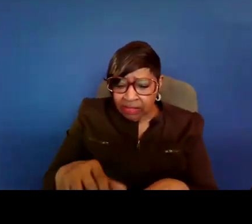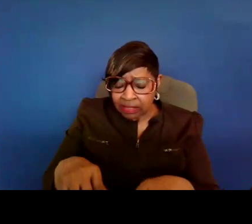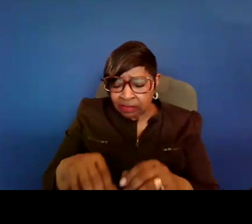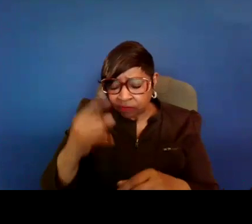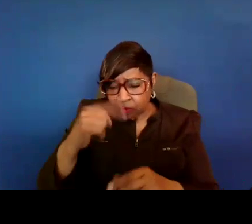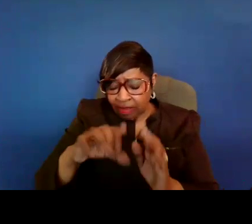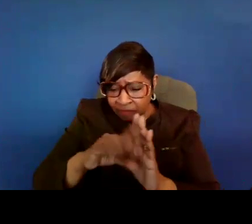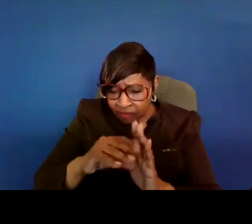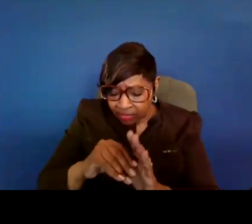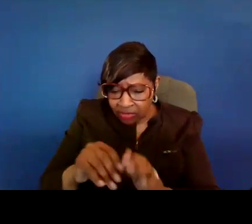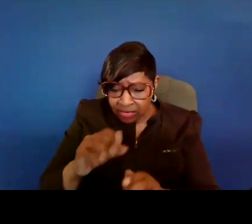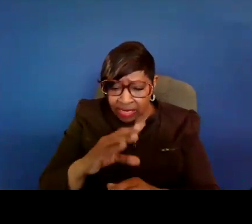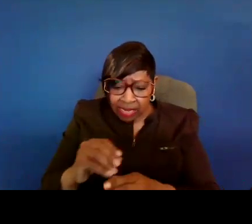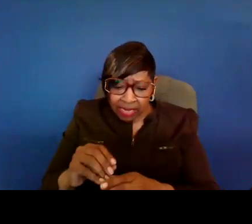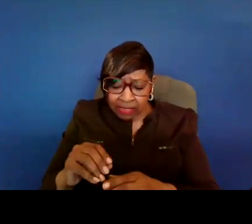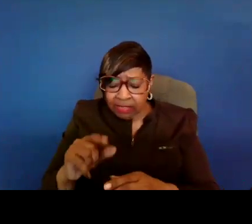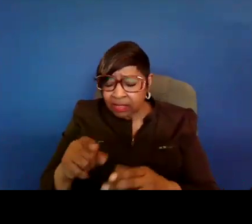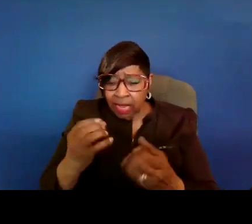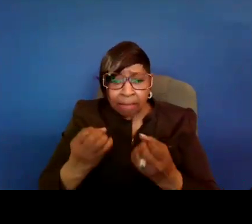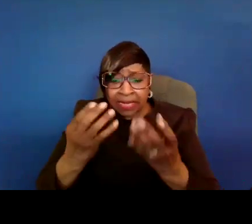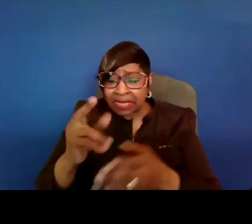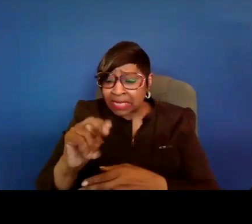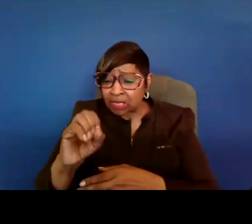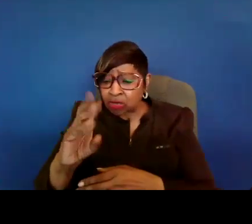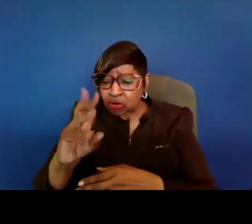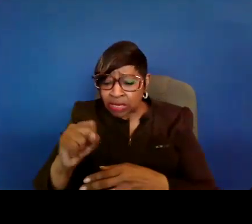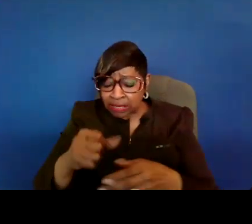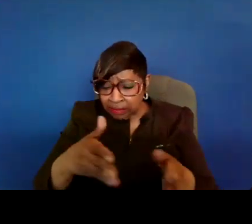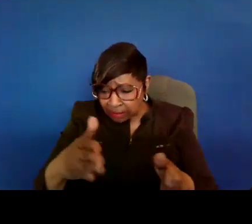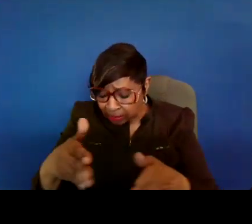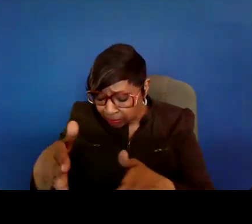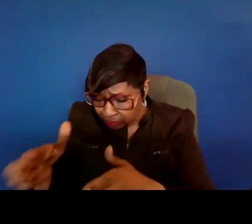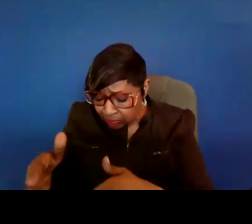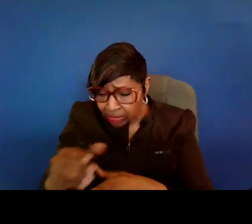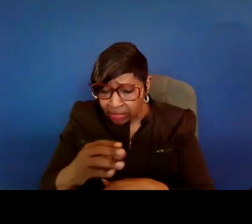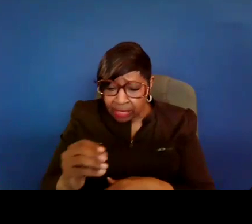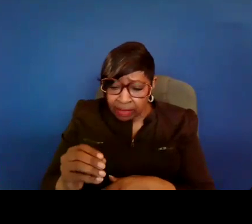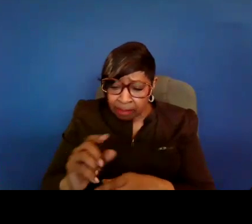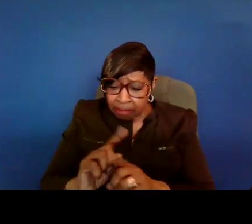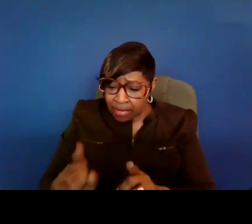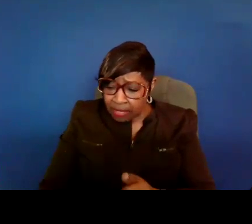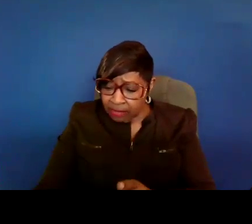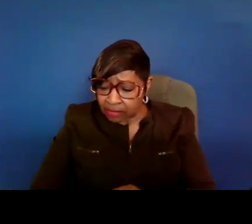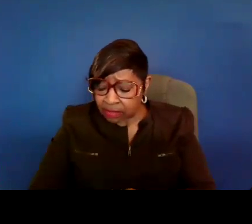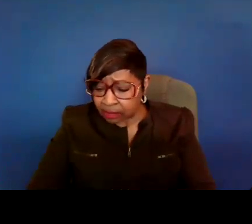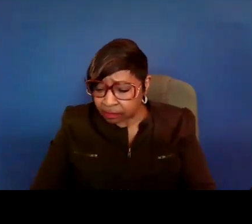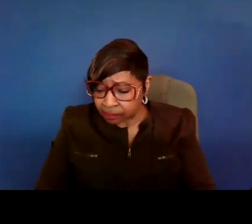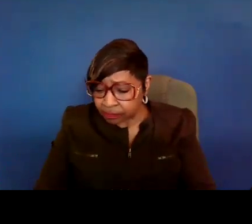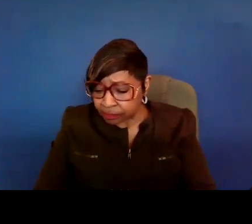video content. A lot of news outlets then transitioned their formats to video content. But can you all